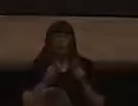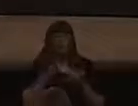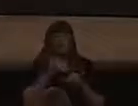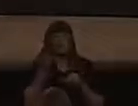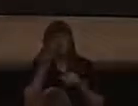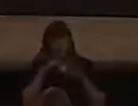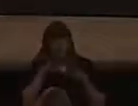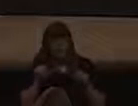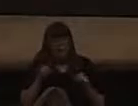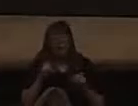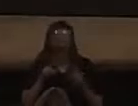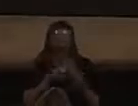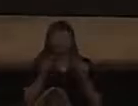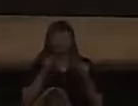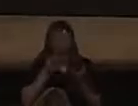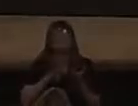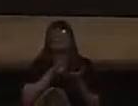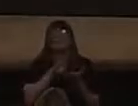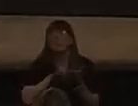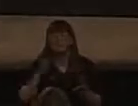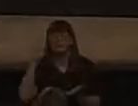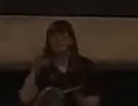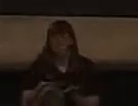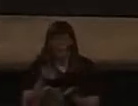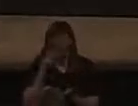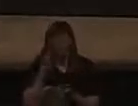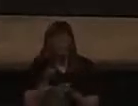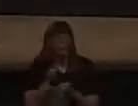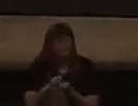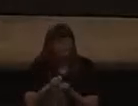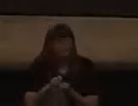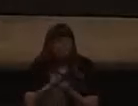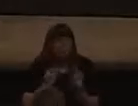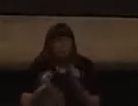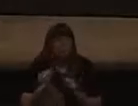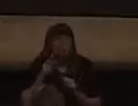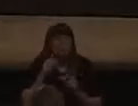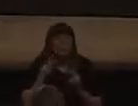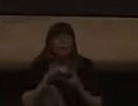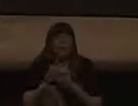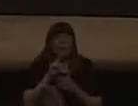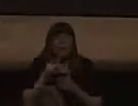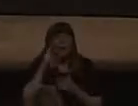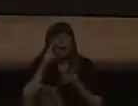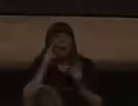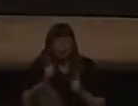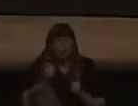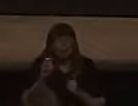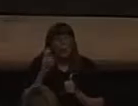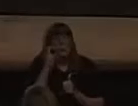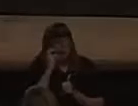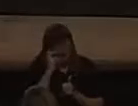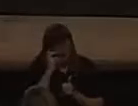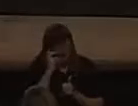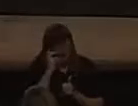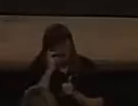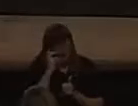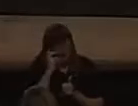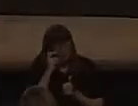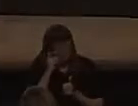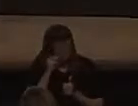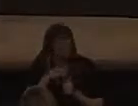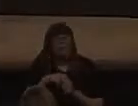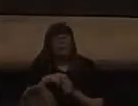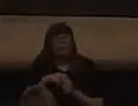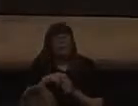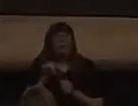be discounted for certain performances for people who are low vision or blind,